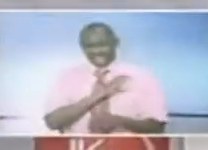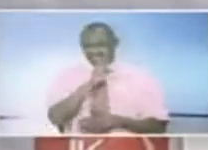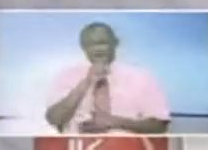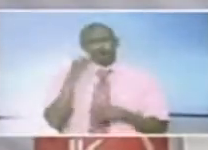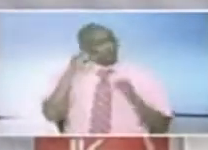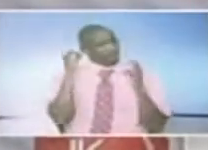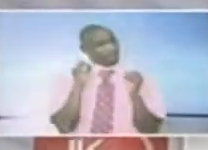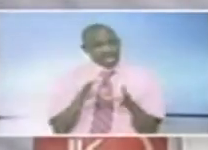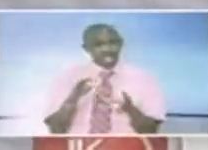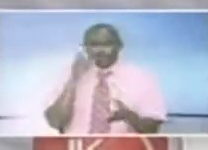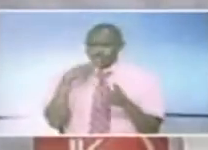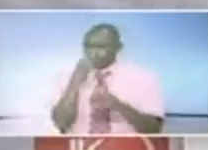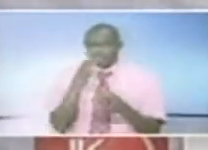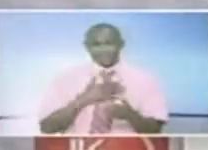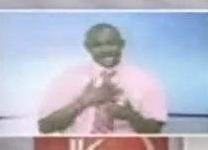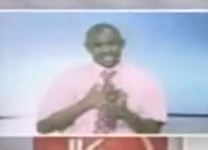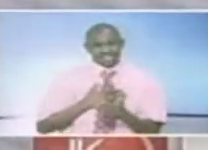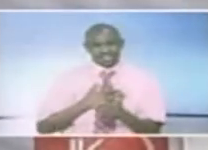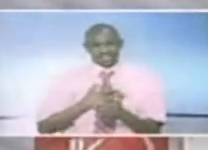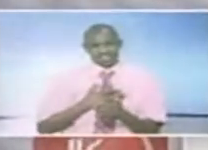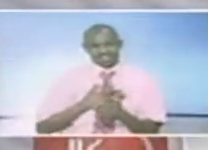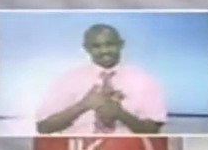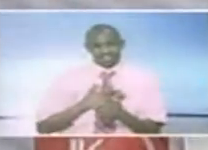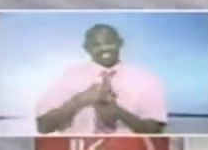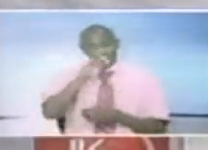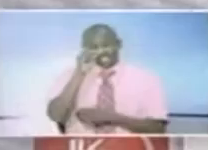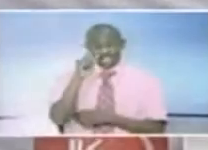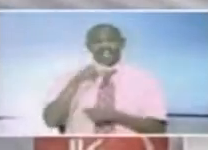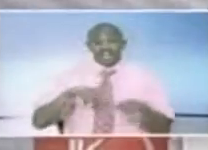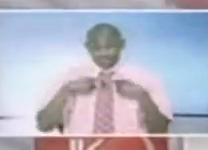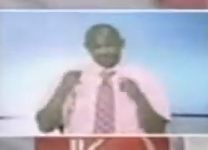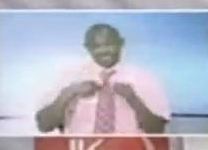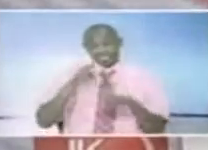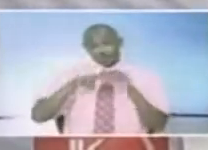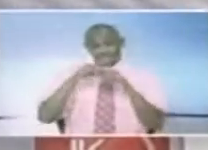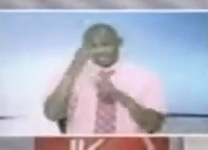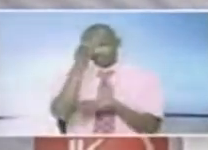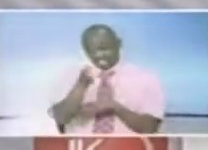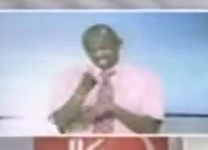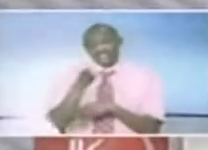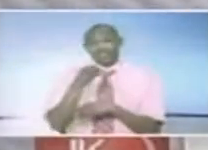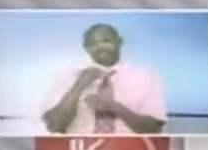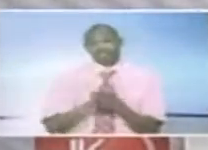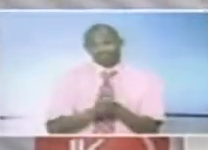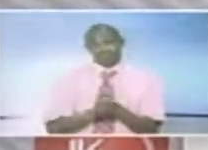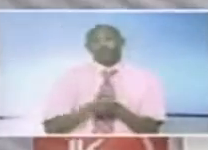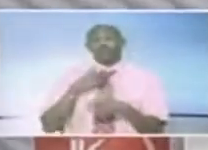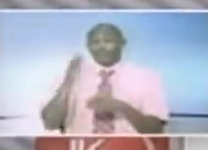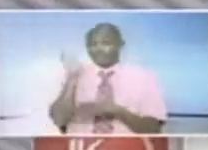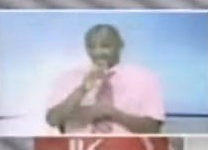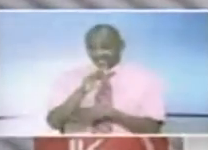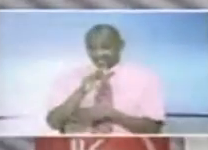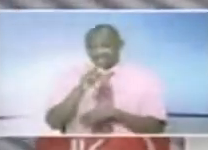my. Wamai. JKL live from the Terrace Restaurant of the Intercontinental Hotel. We'll be back.